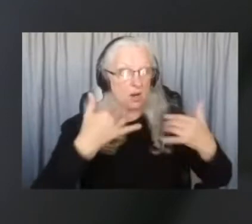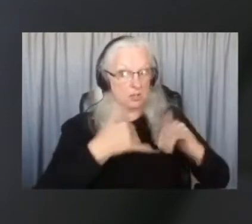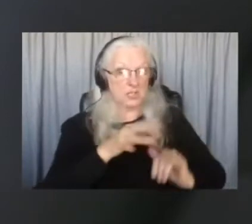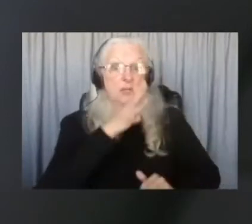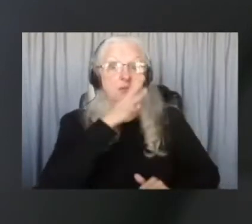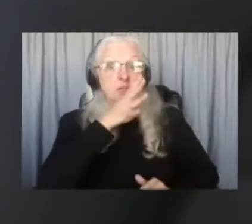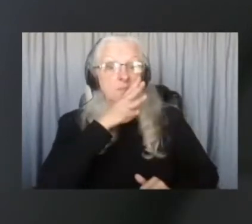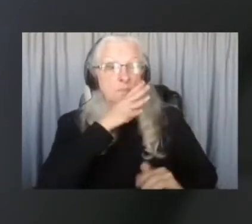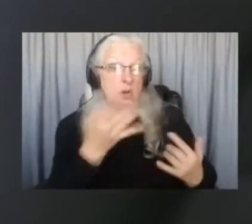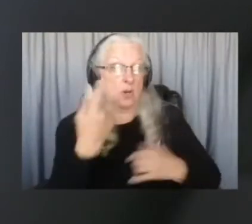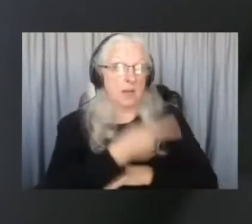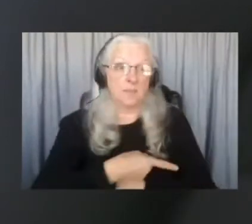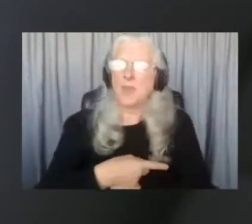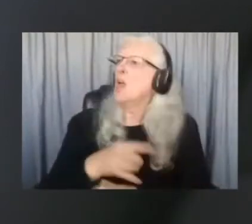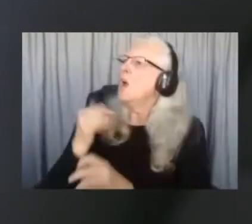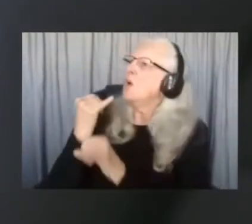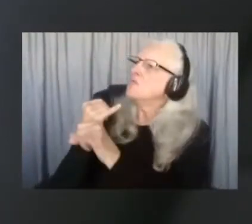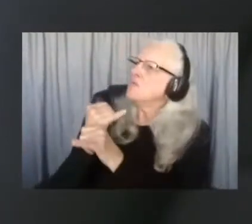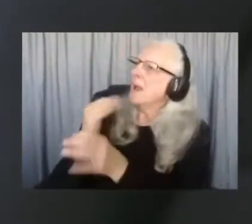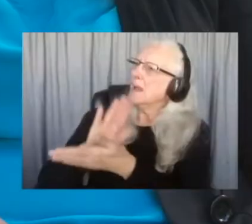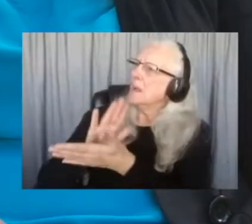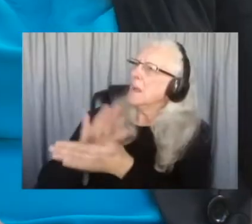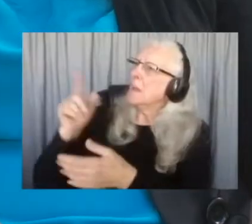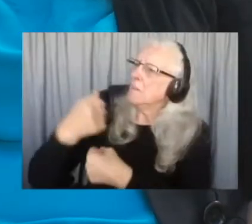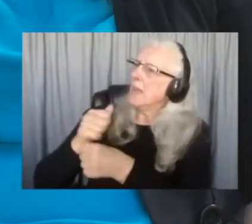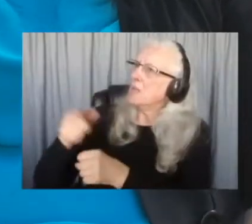school make you forget how to speak Anishinaabe?